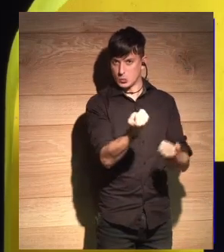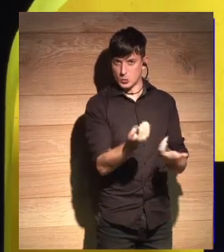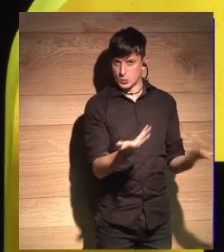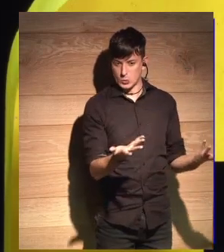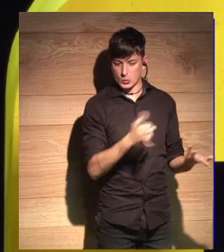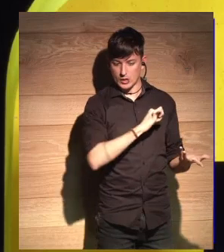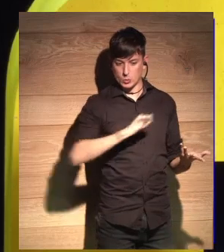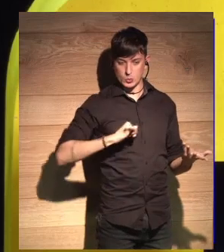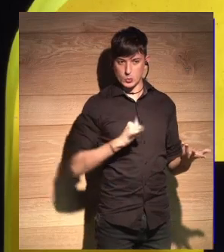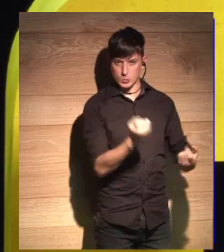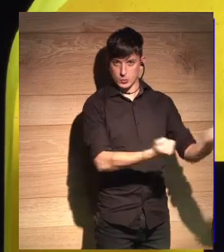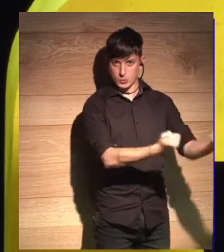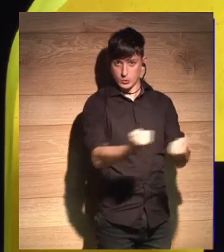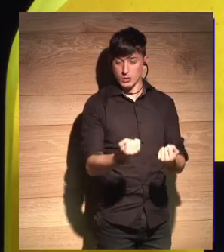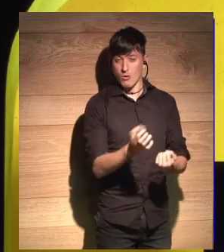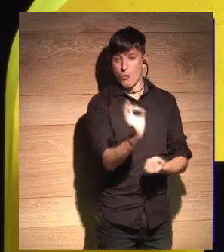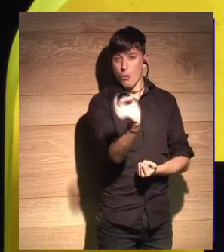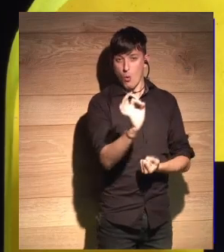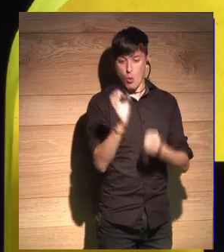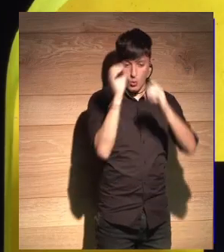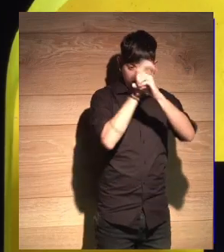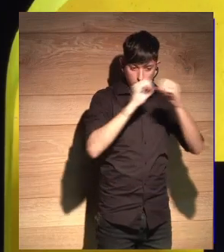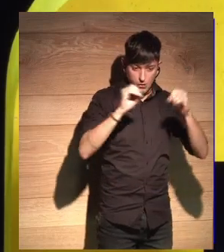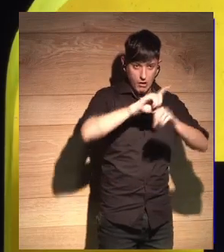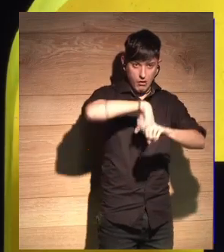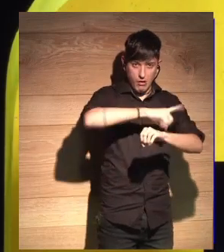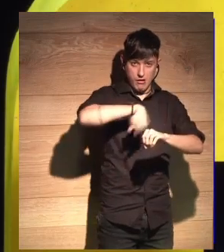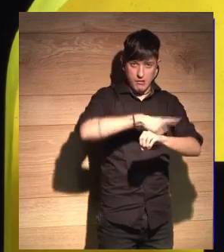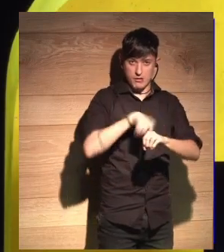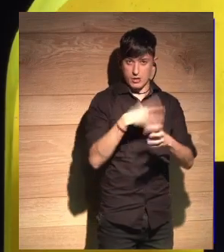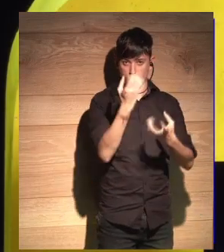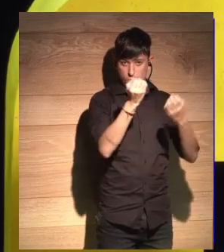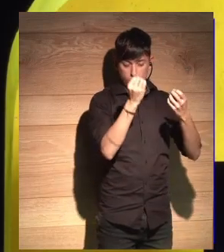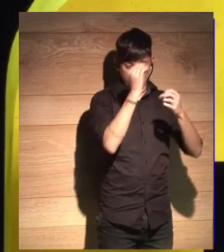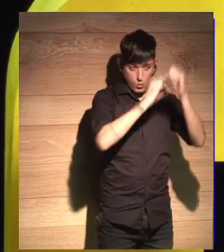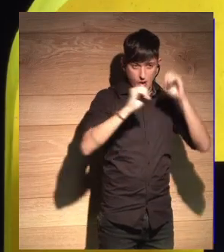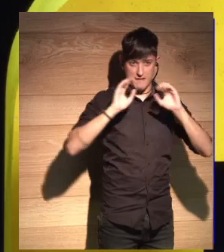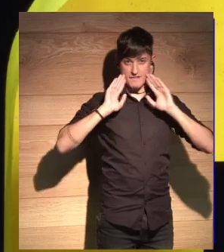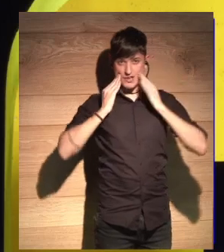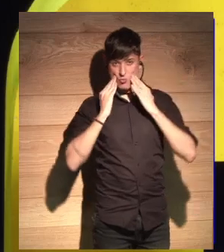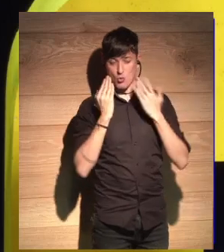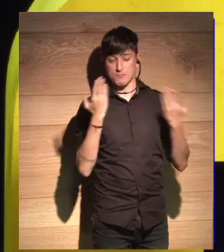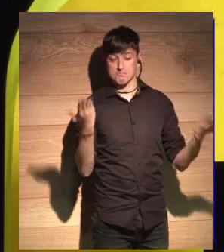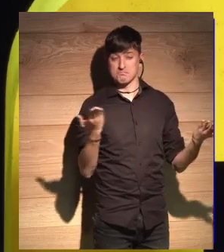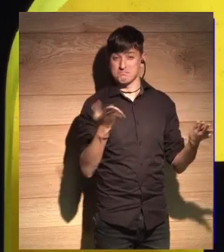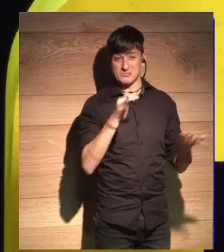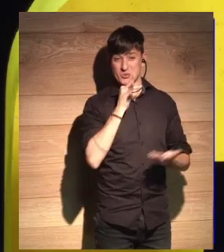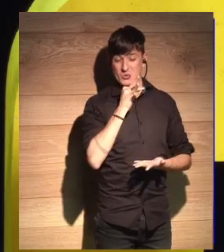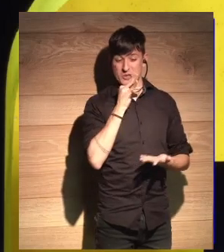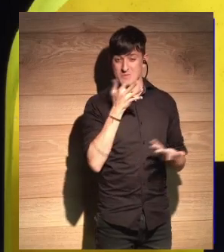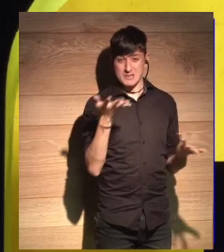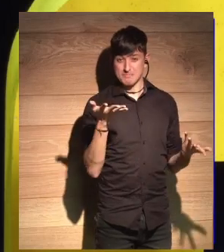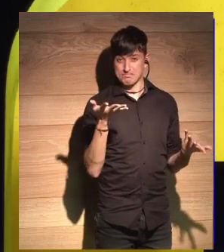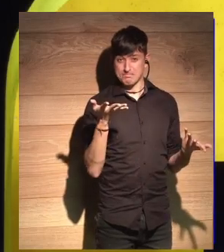and on Facebook more because there's ads. So it hasn't reached the saturation point yet. I think what it is going to